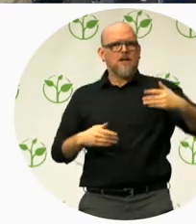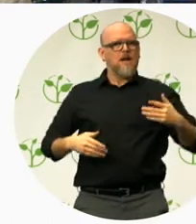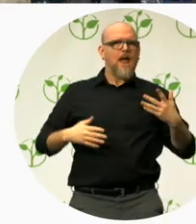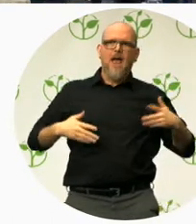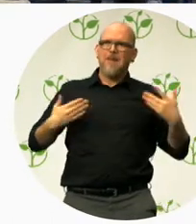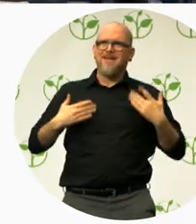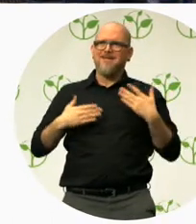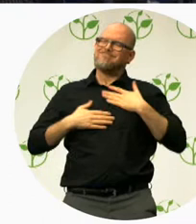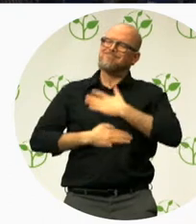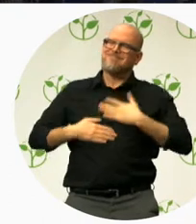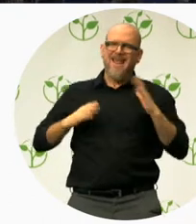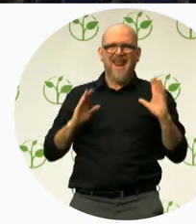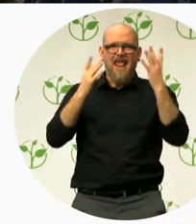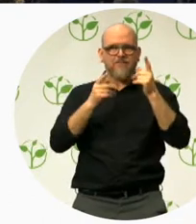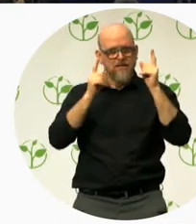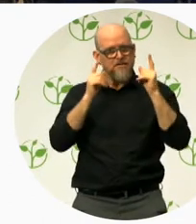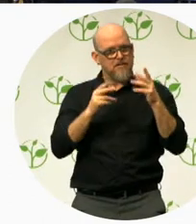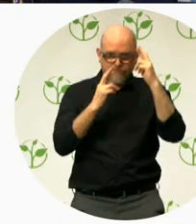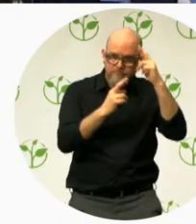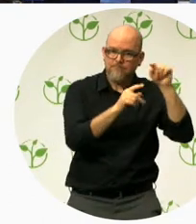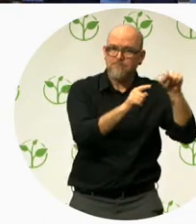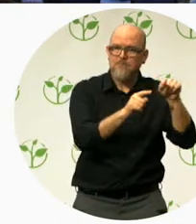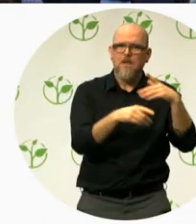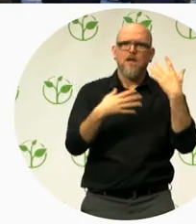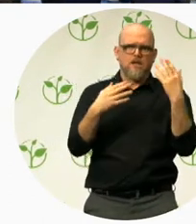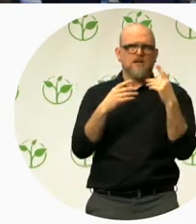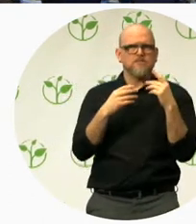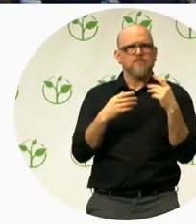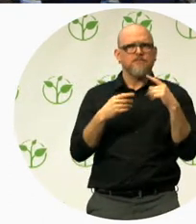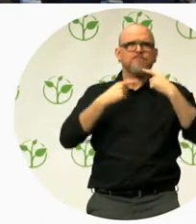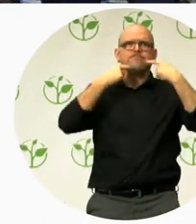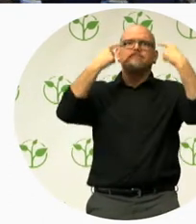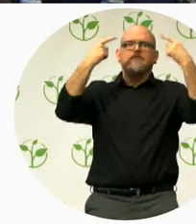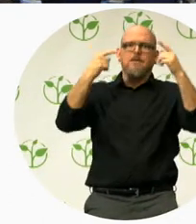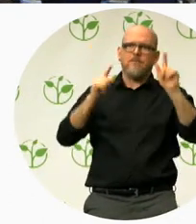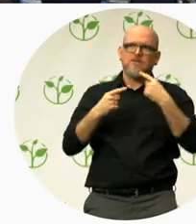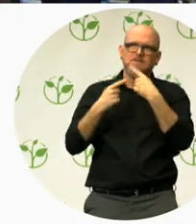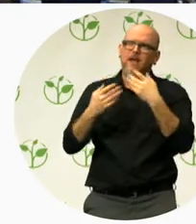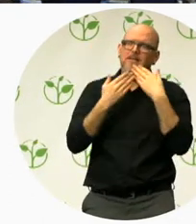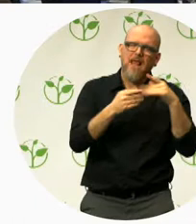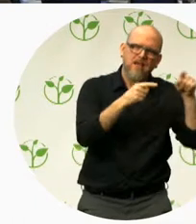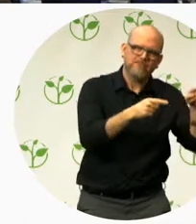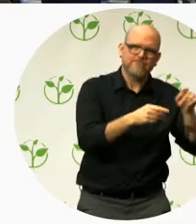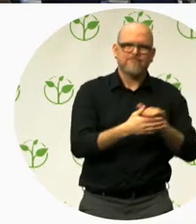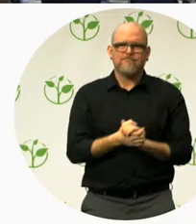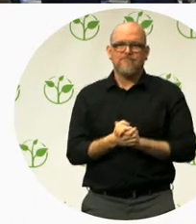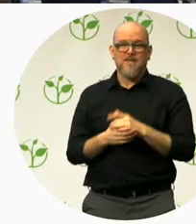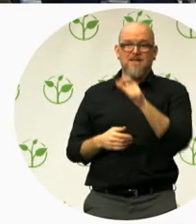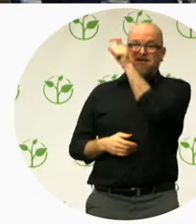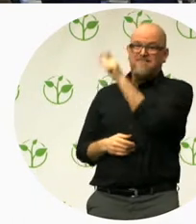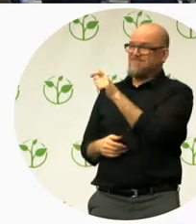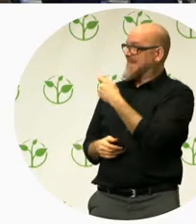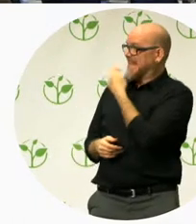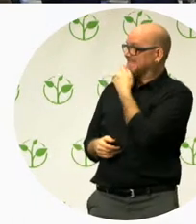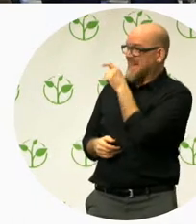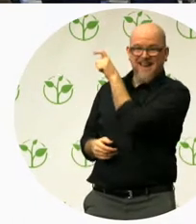important. Thank you. And I think I speak for all of us in thanking Martin Nessel. He's a very close